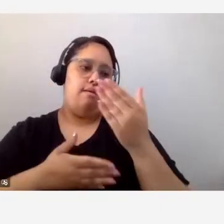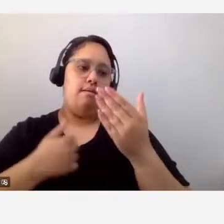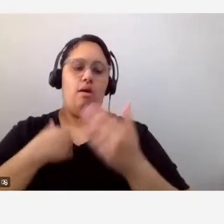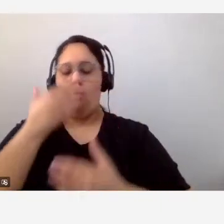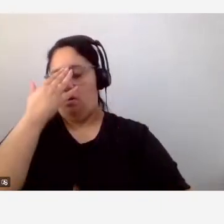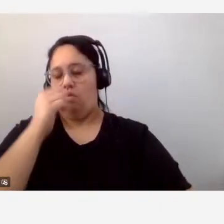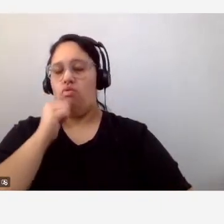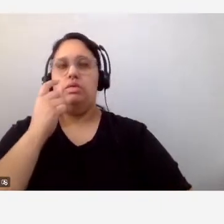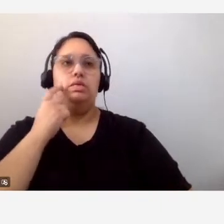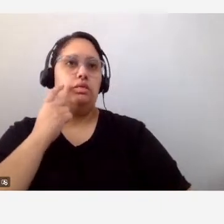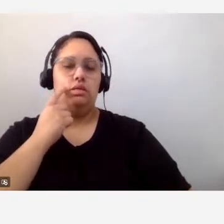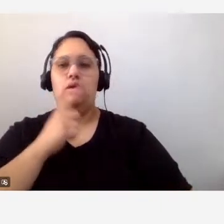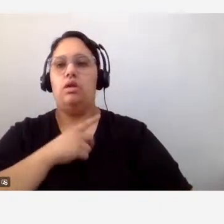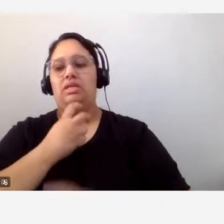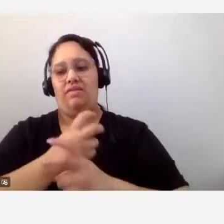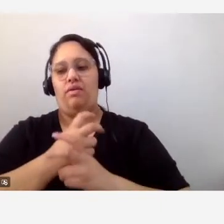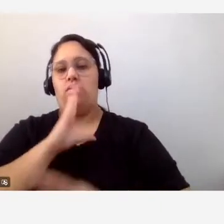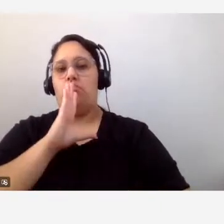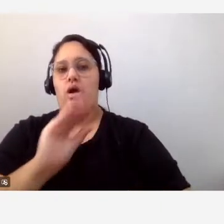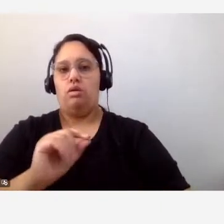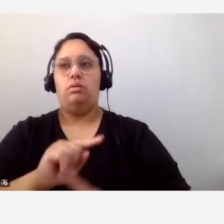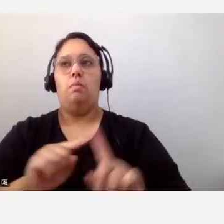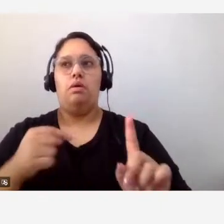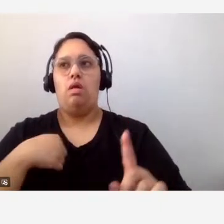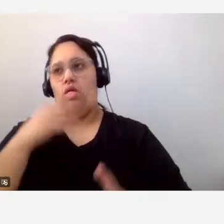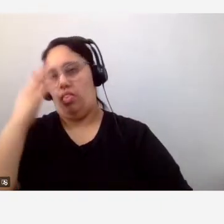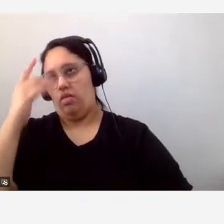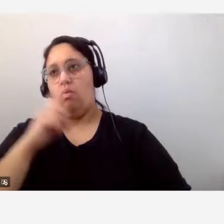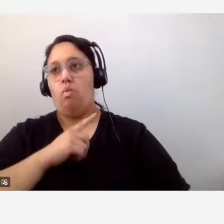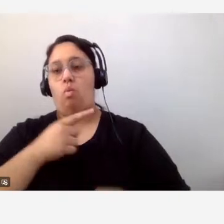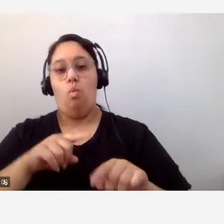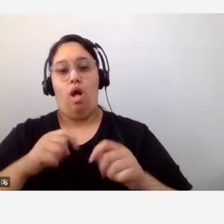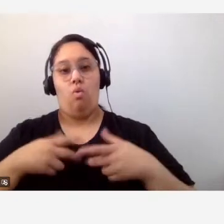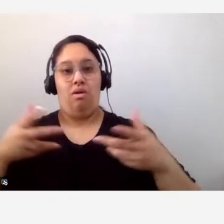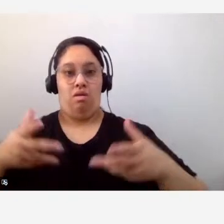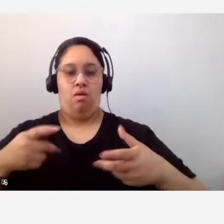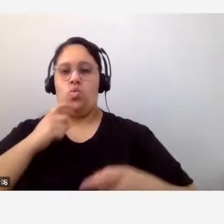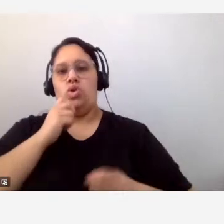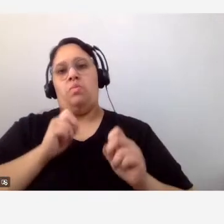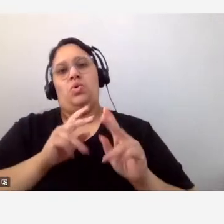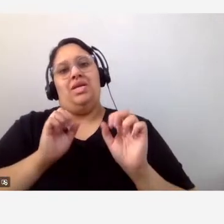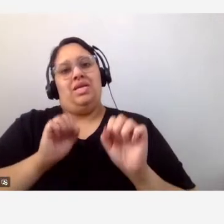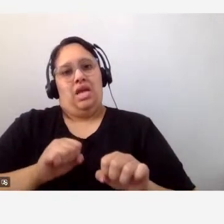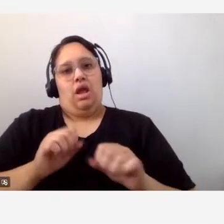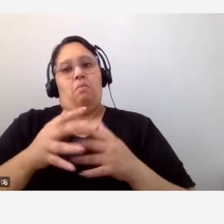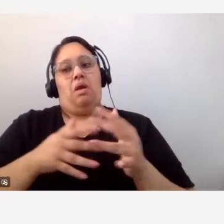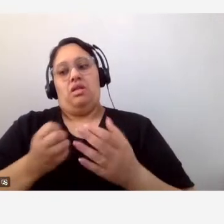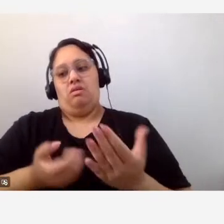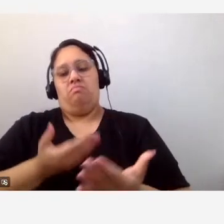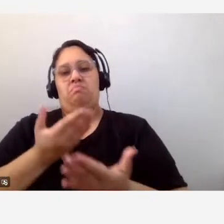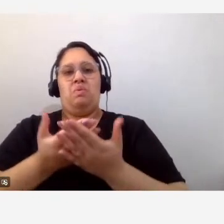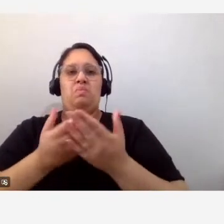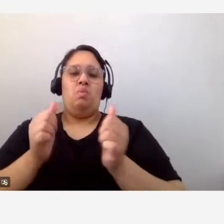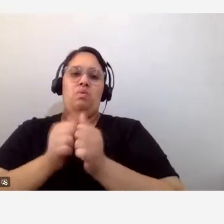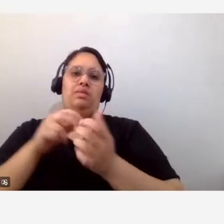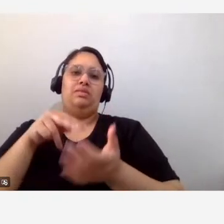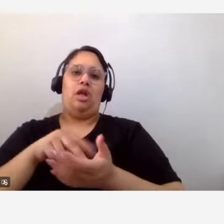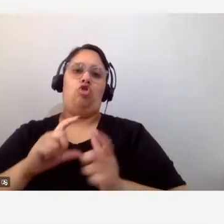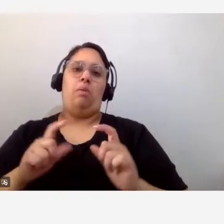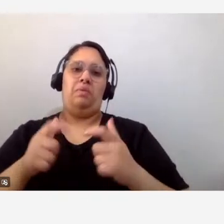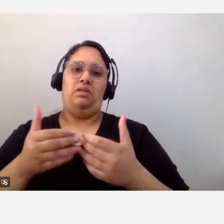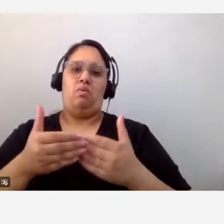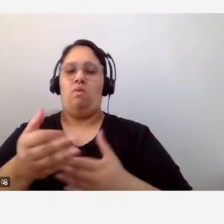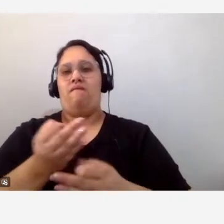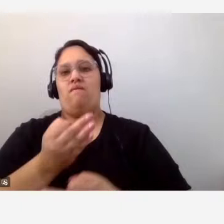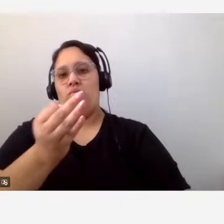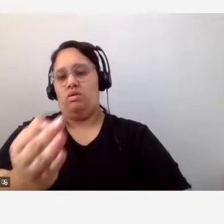not going to be easy. It's a tough ask, but I thought while we let me use the opportunity just to raise this matter with the Standing Committee going forward,